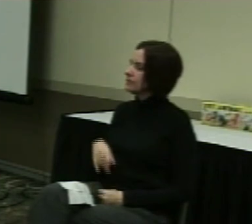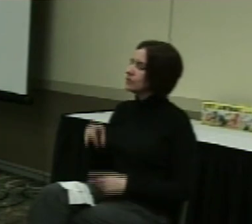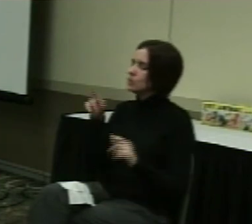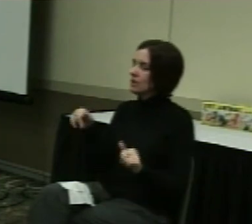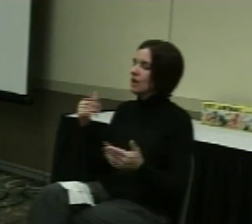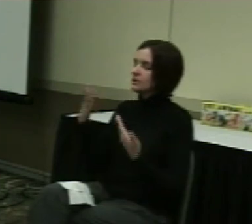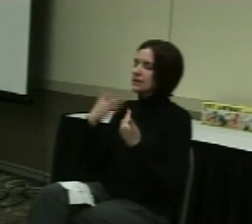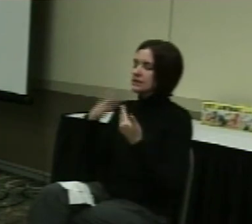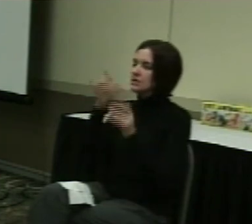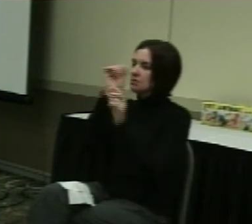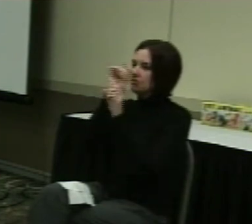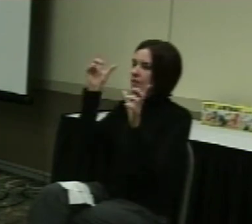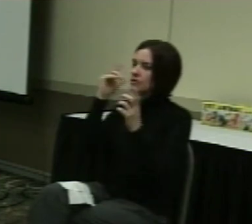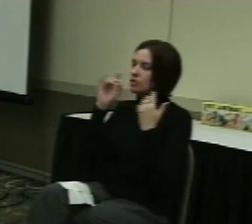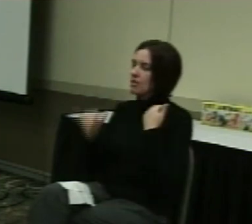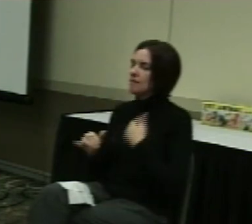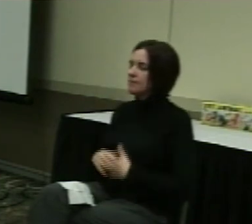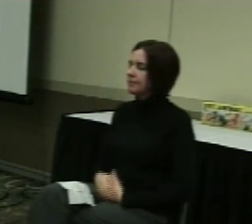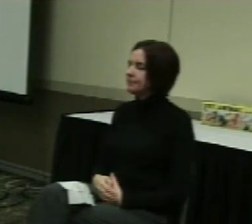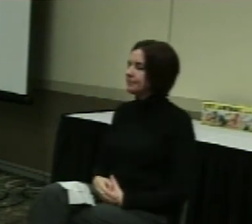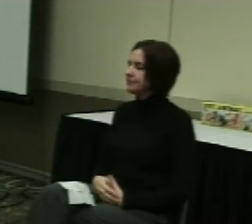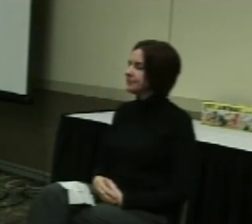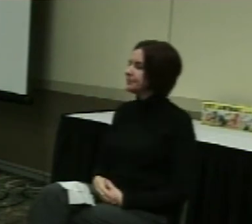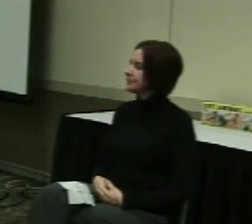imagine. Okay.